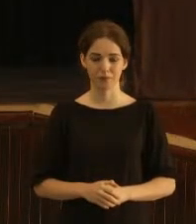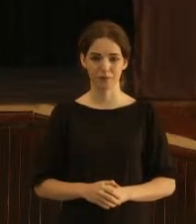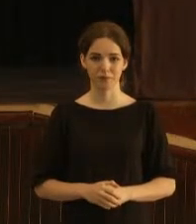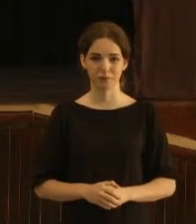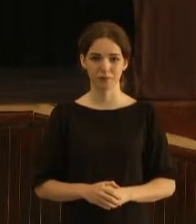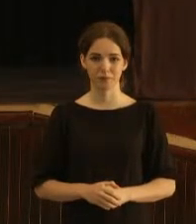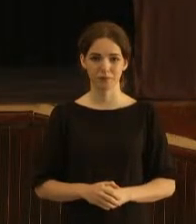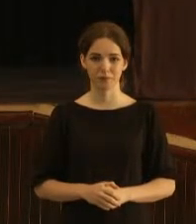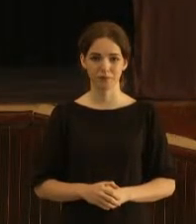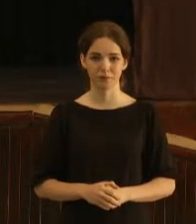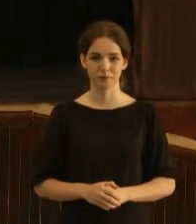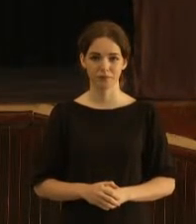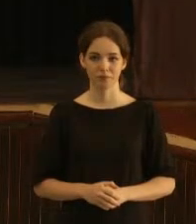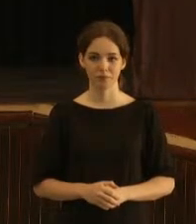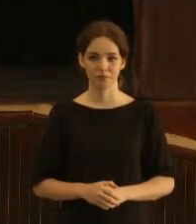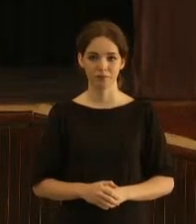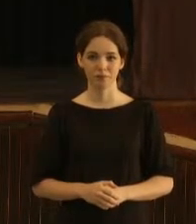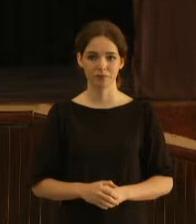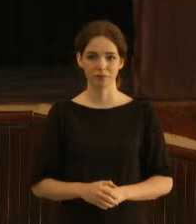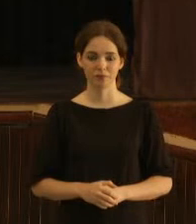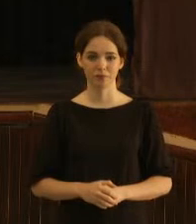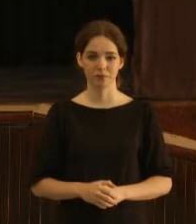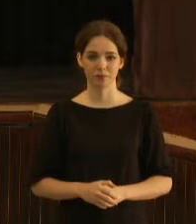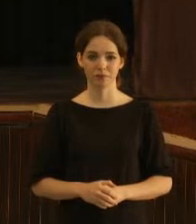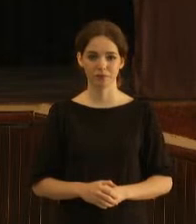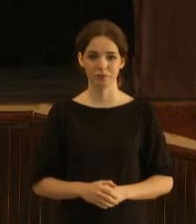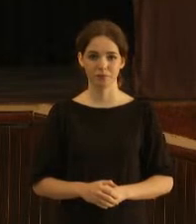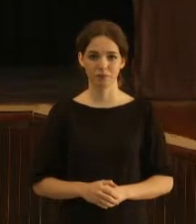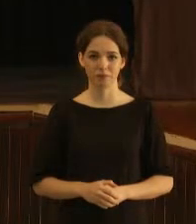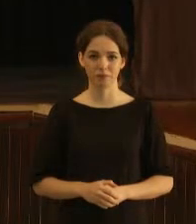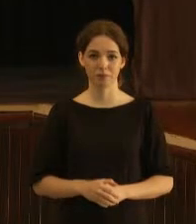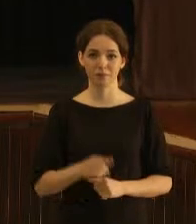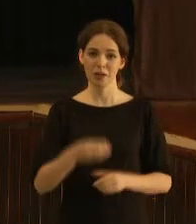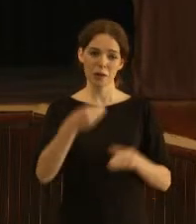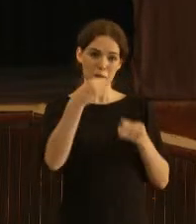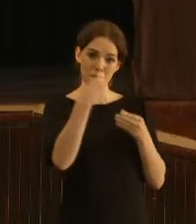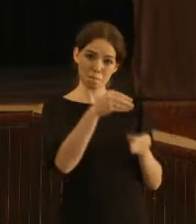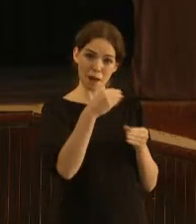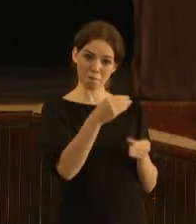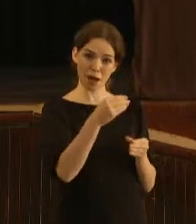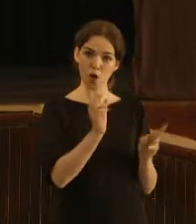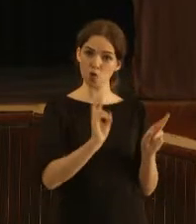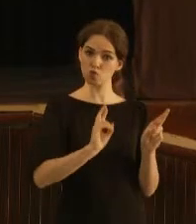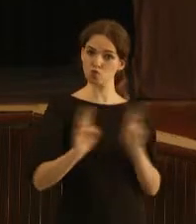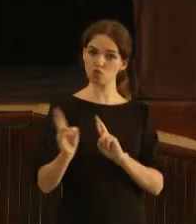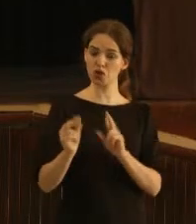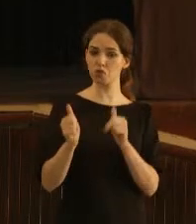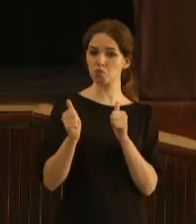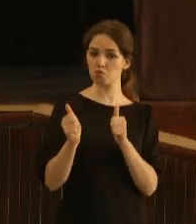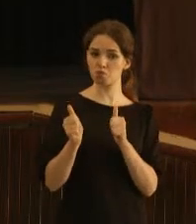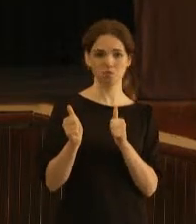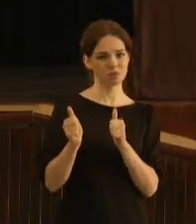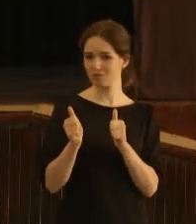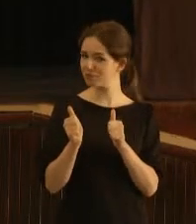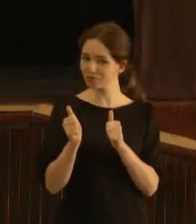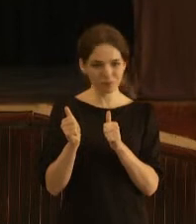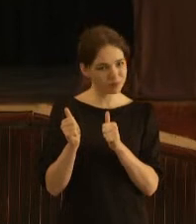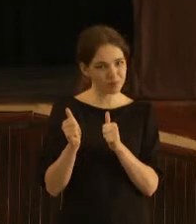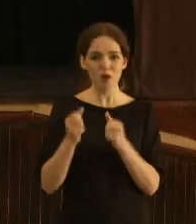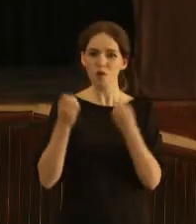die papiere ook selfs weggeraak. The paperwork was not ready and some of it was even lost.